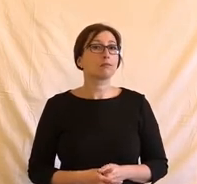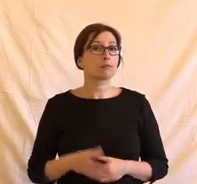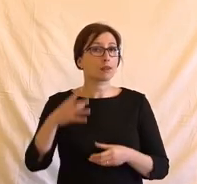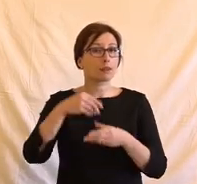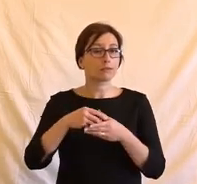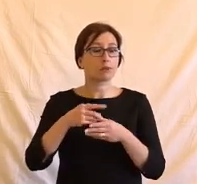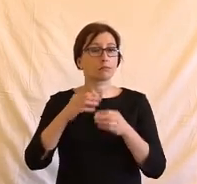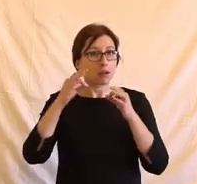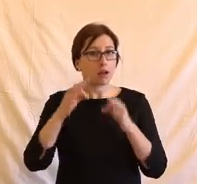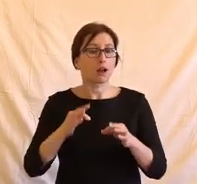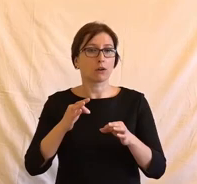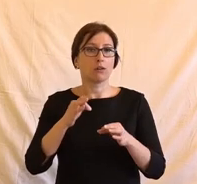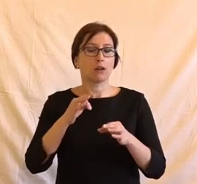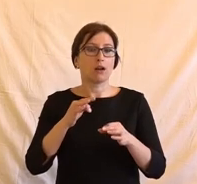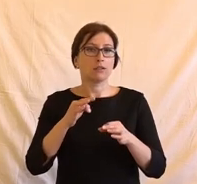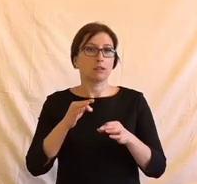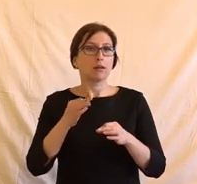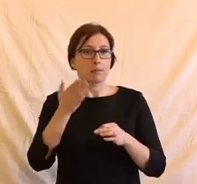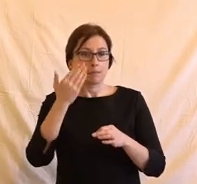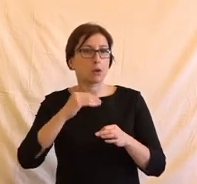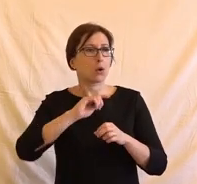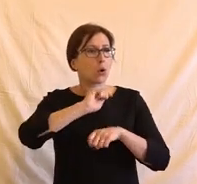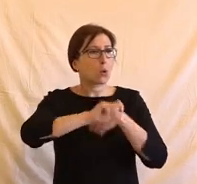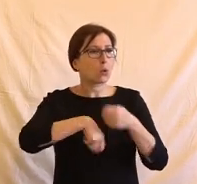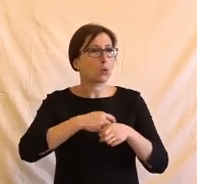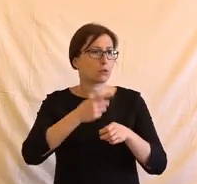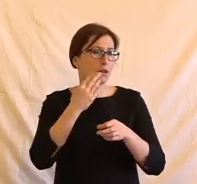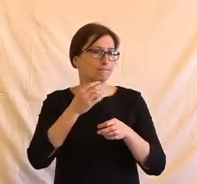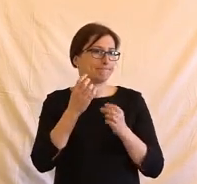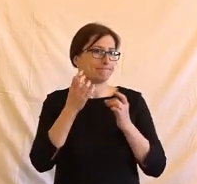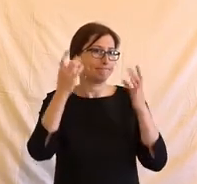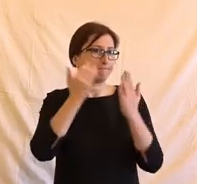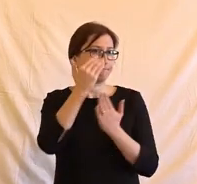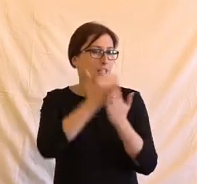Mezičasem jsme vlastně ustanovili takový nástroj,